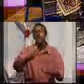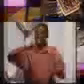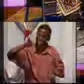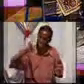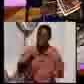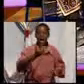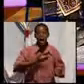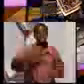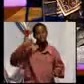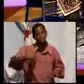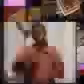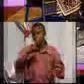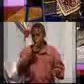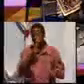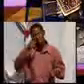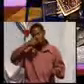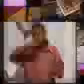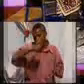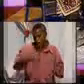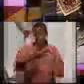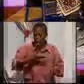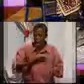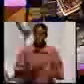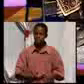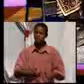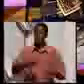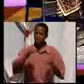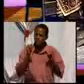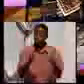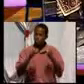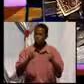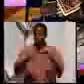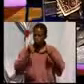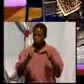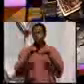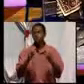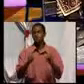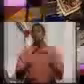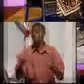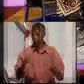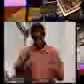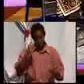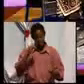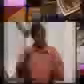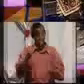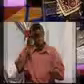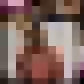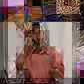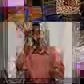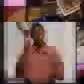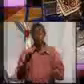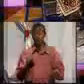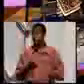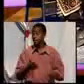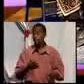are people who have at least were lucky to have acquired some form of formal education. And I can quote the figures, because as